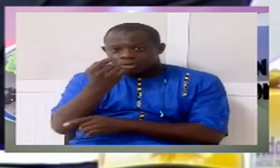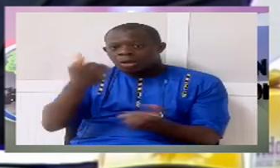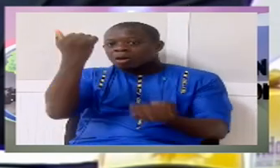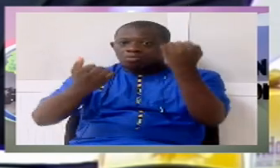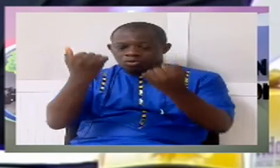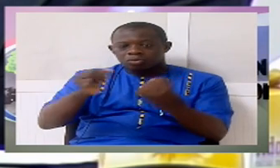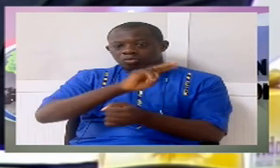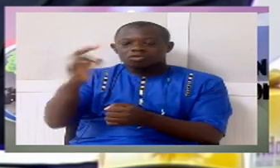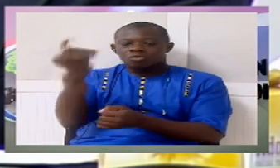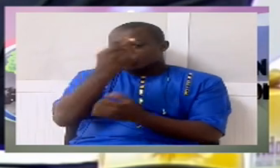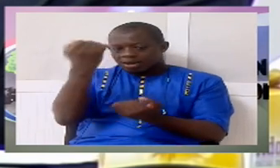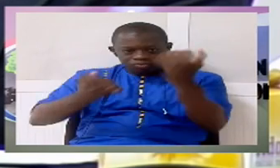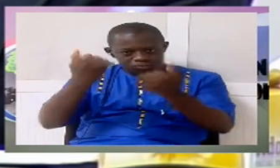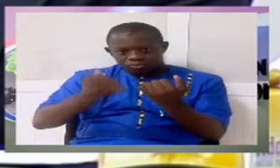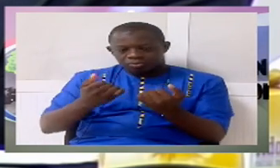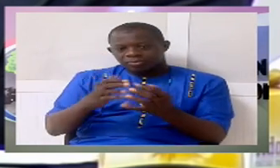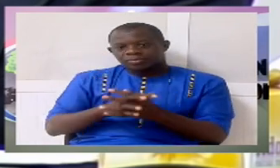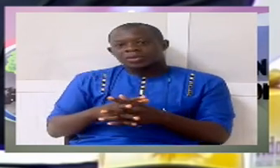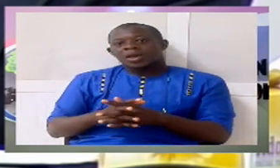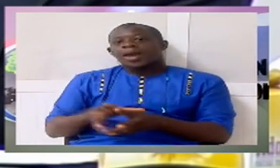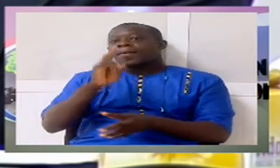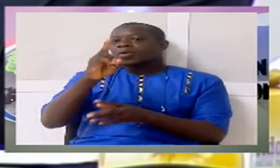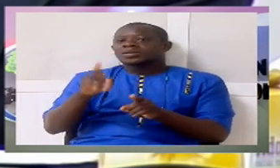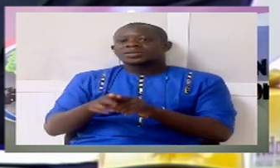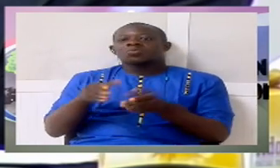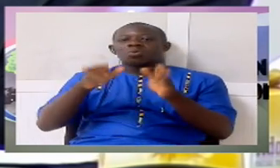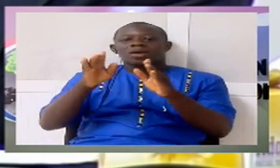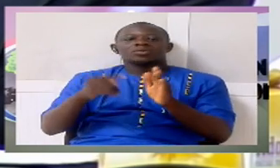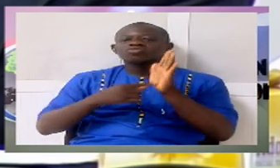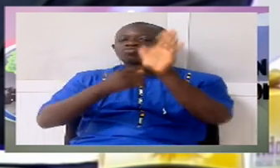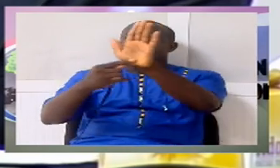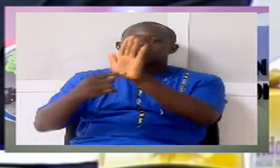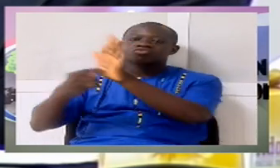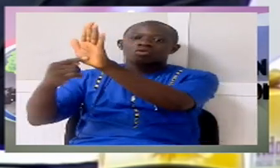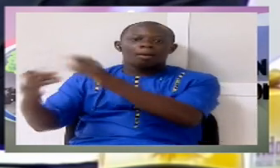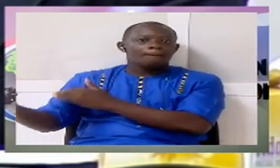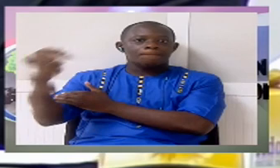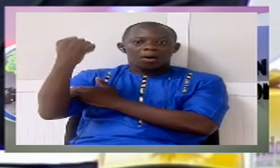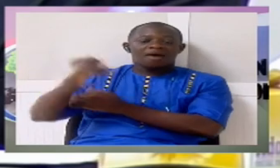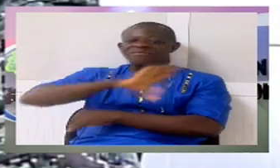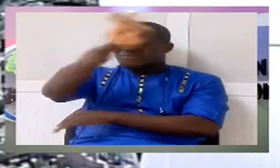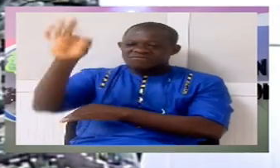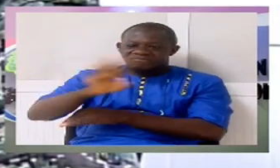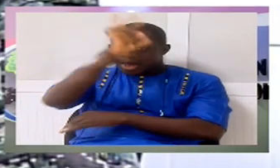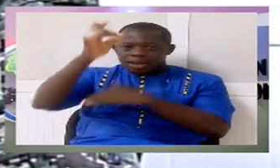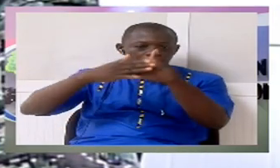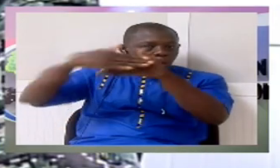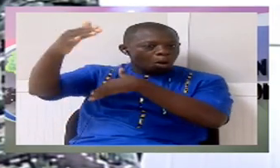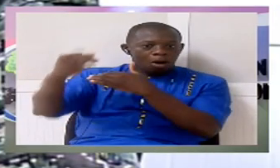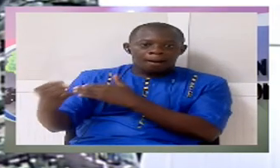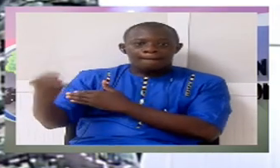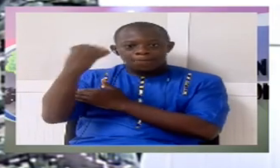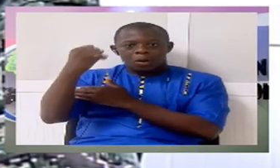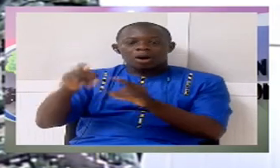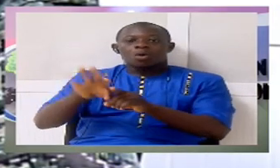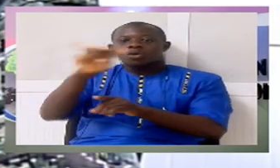vehicle. All right, but it's menacing force that was approaching them. Nekku rek ne moto